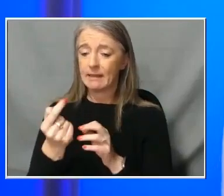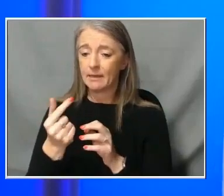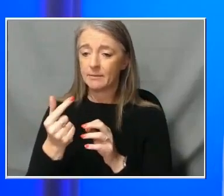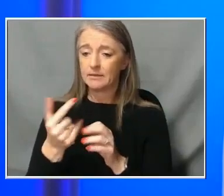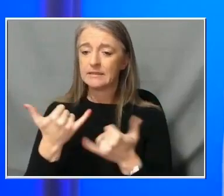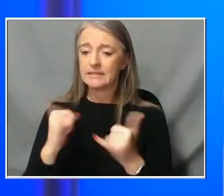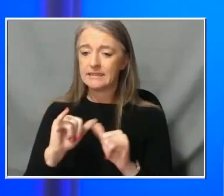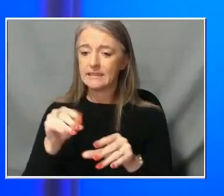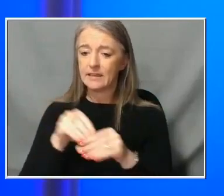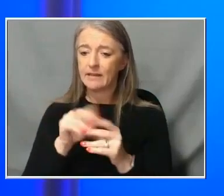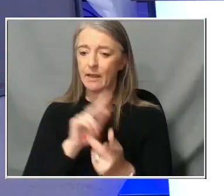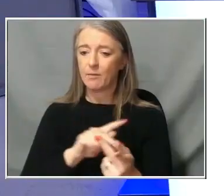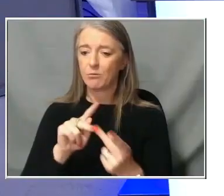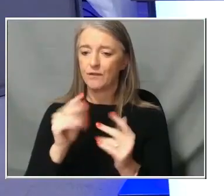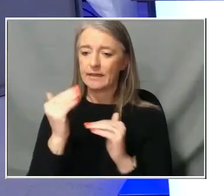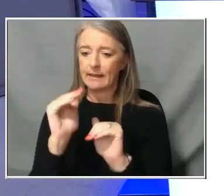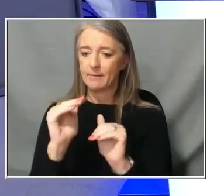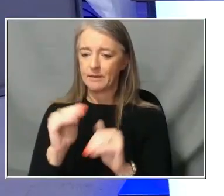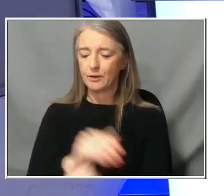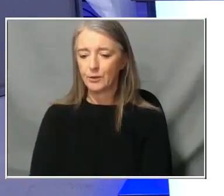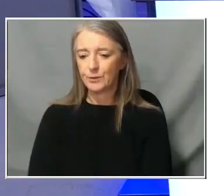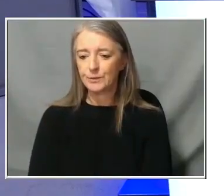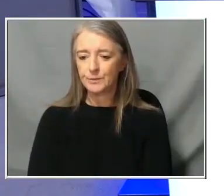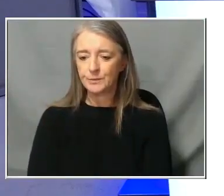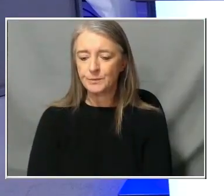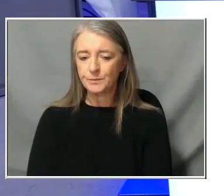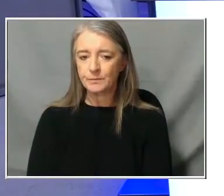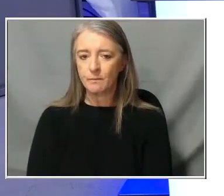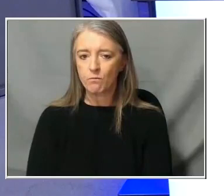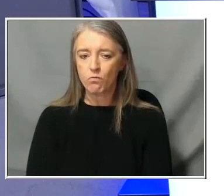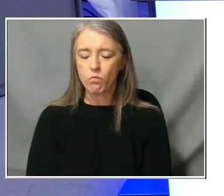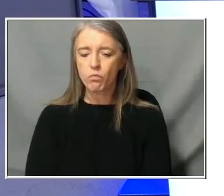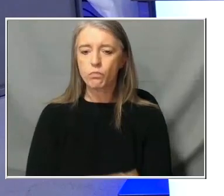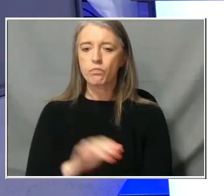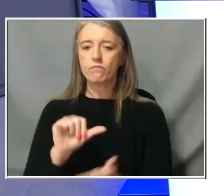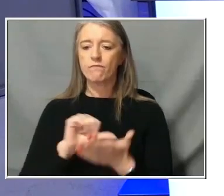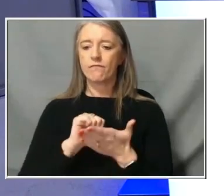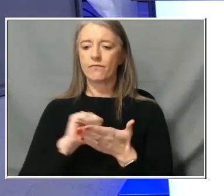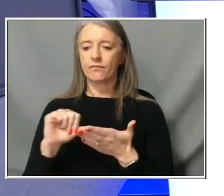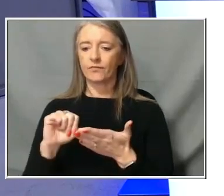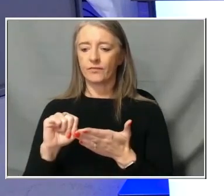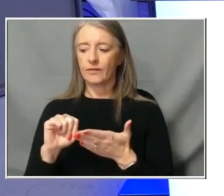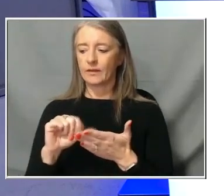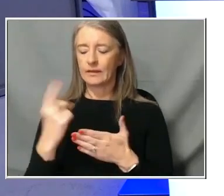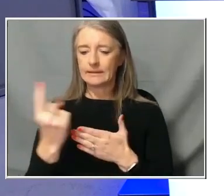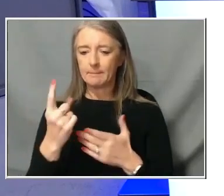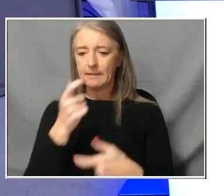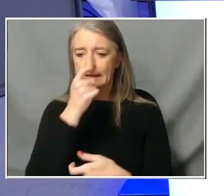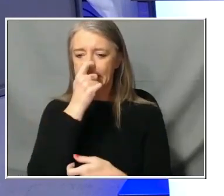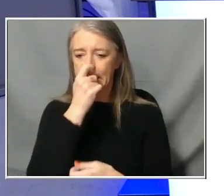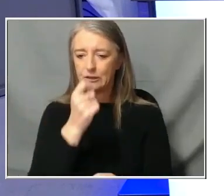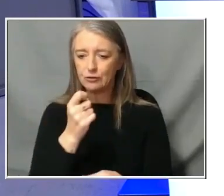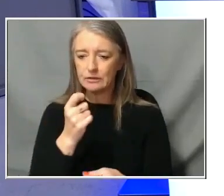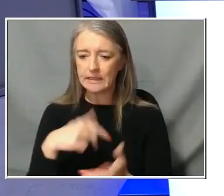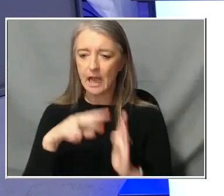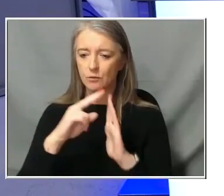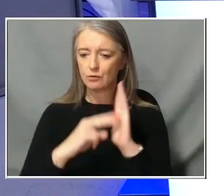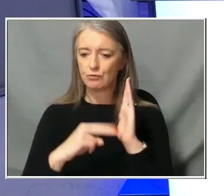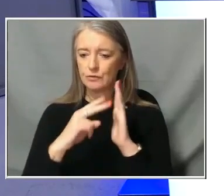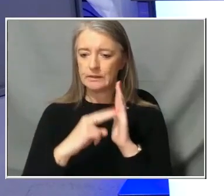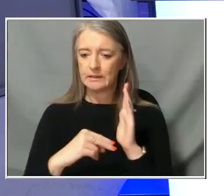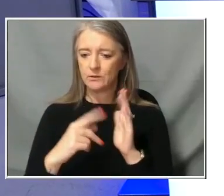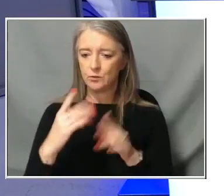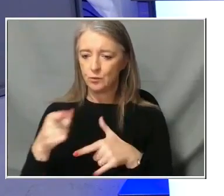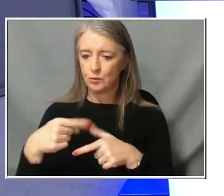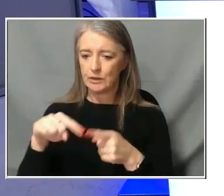in that perfect window. So thank goodness. When it comes to the surgery, there was something interesting that I was reading when you shared a bit